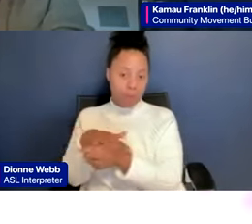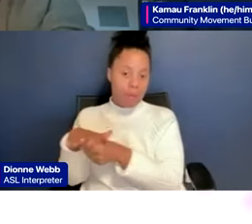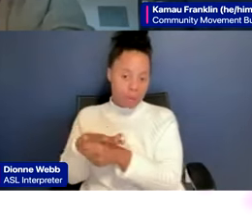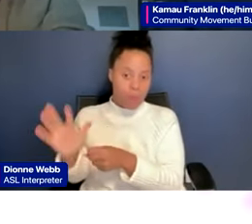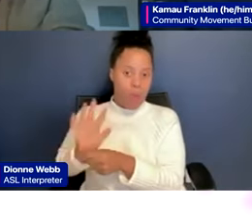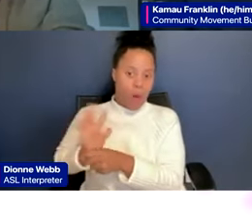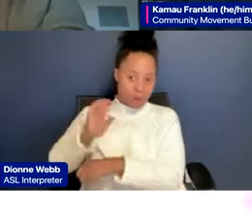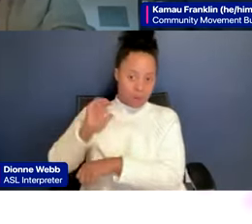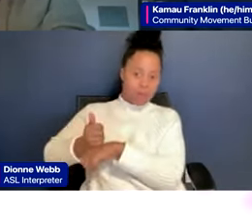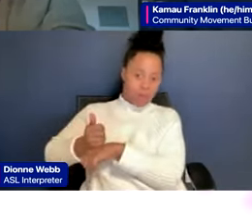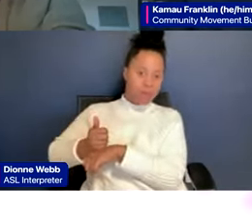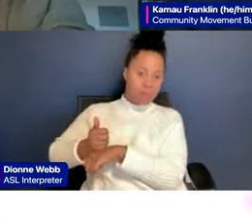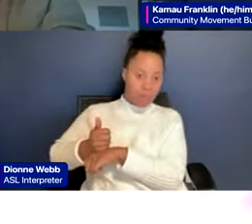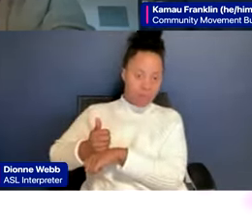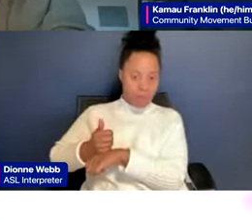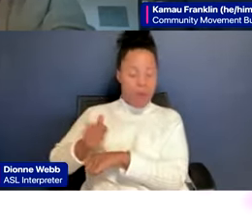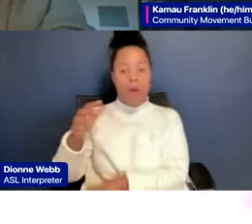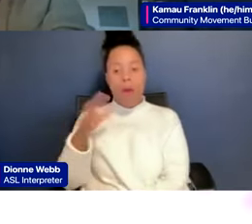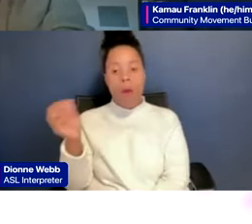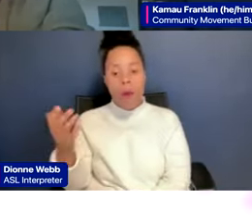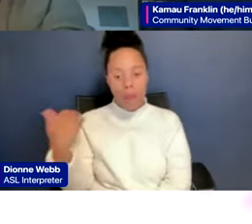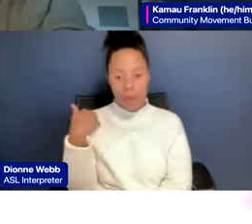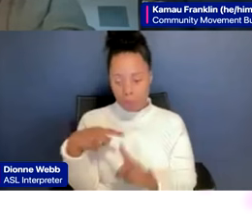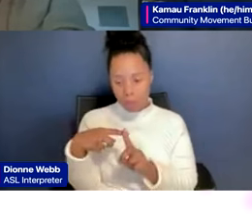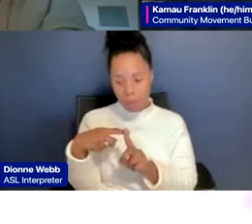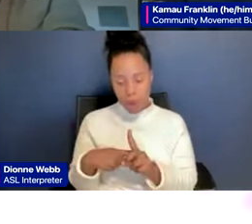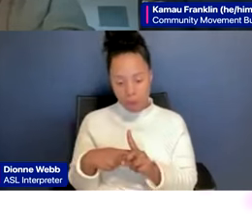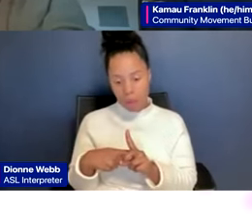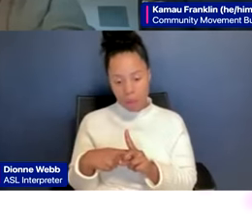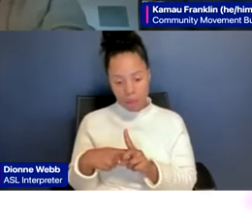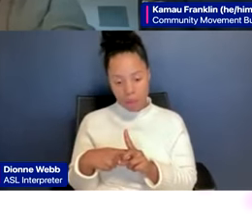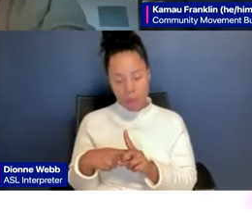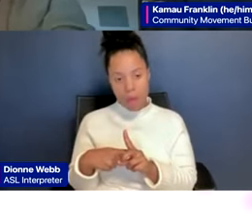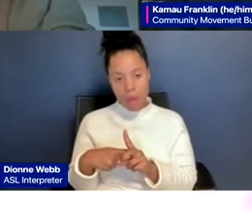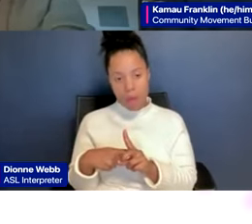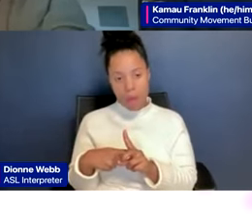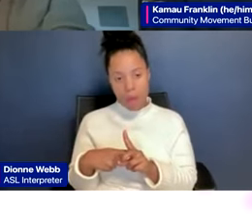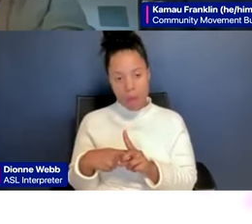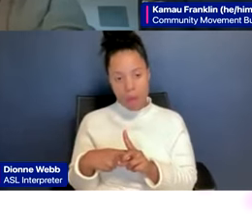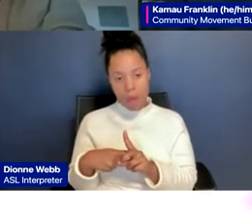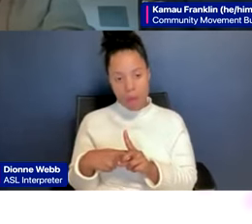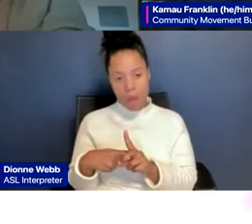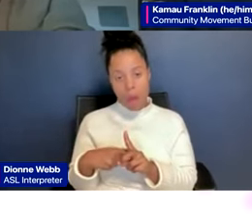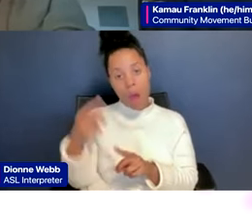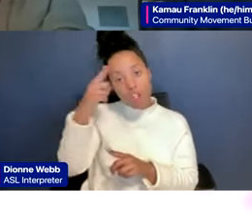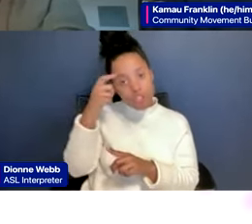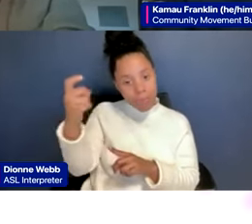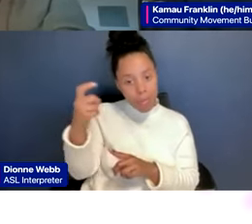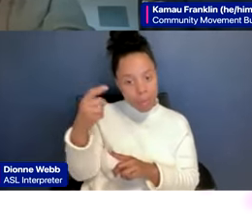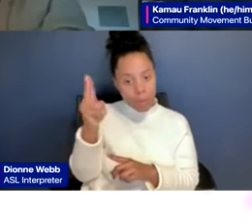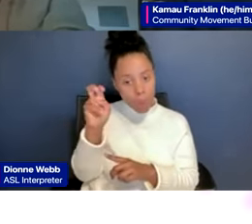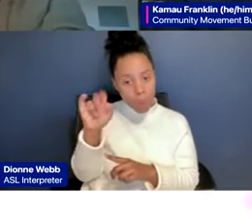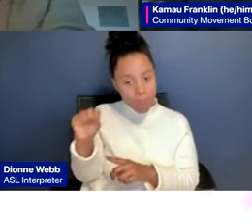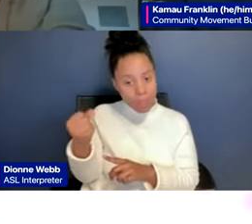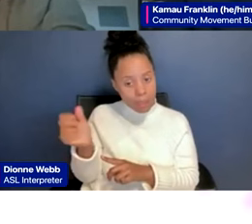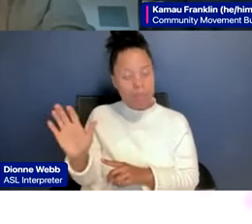And last month, a dream of Huey's, and also it was the dream